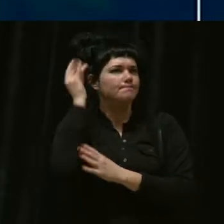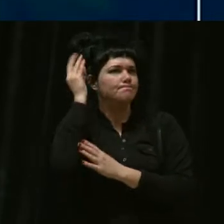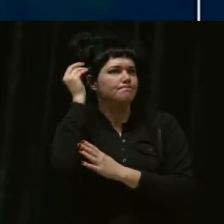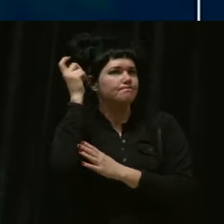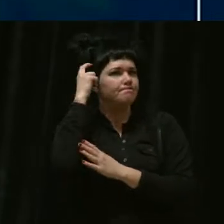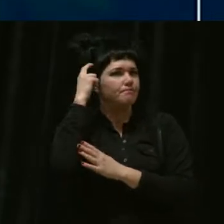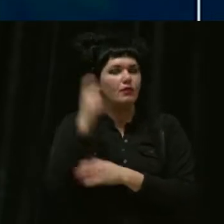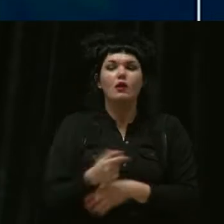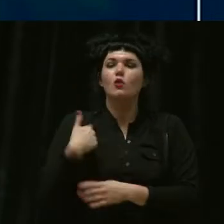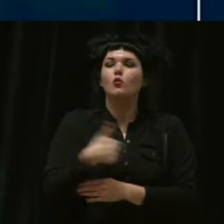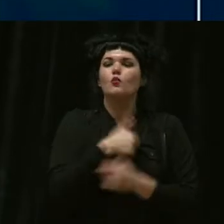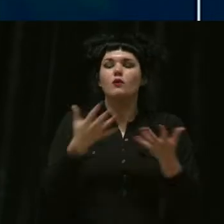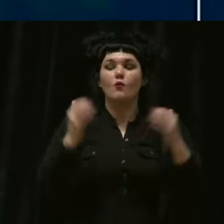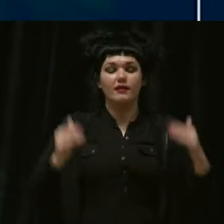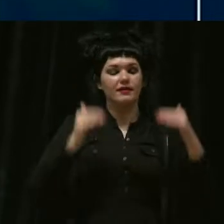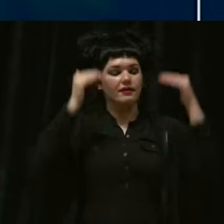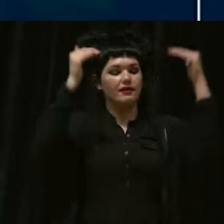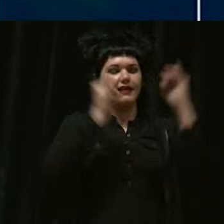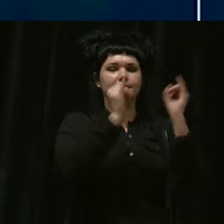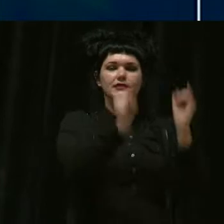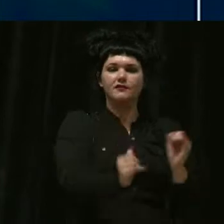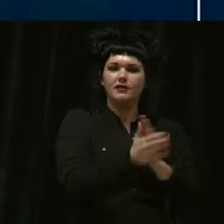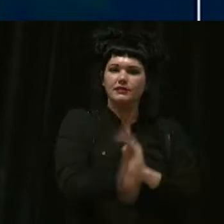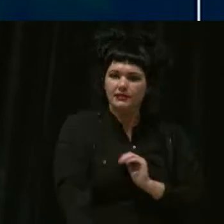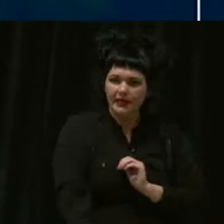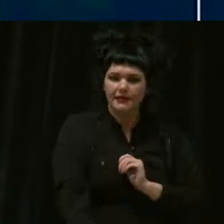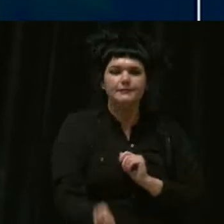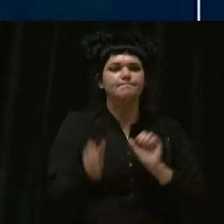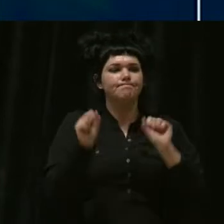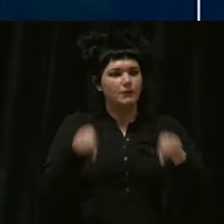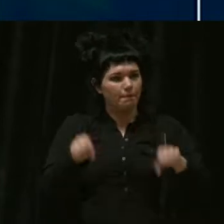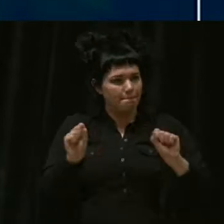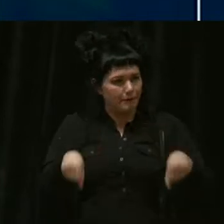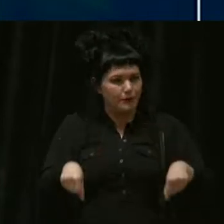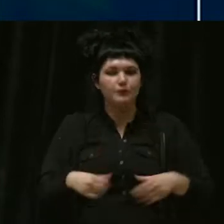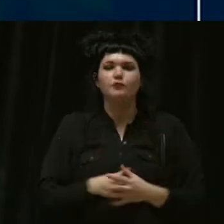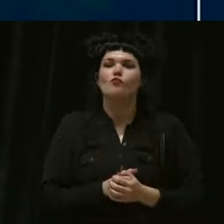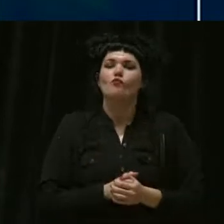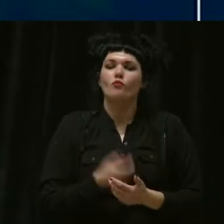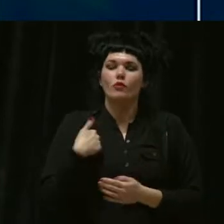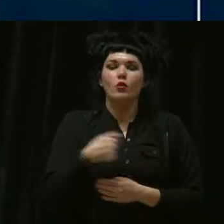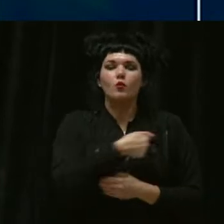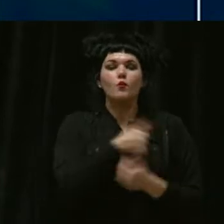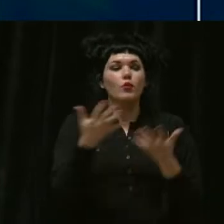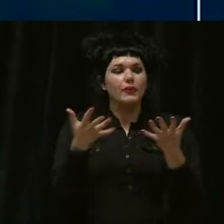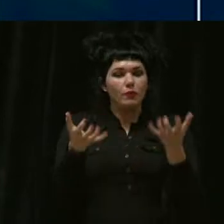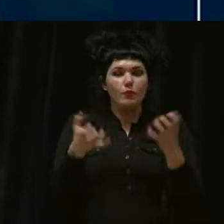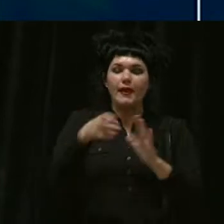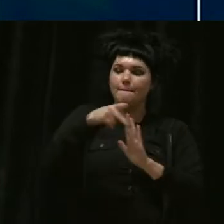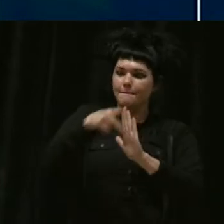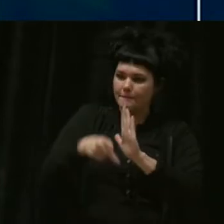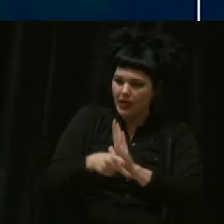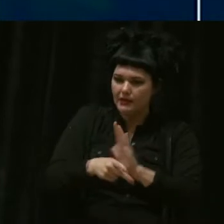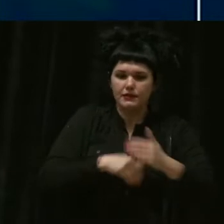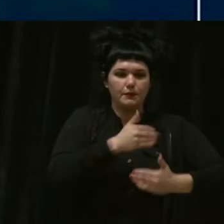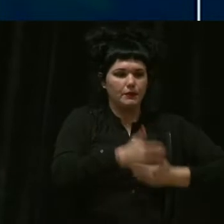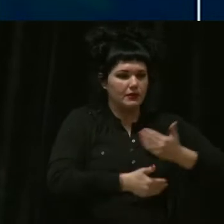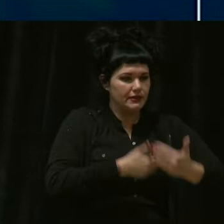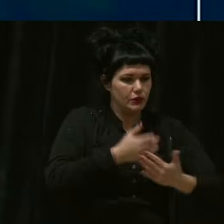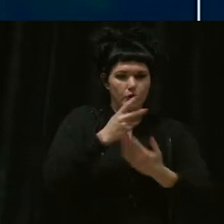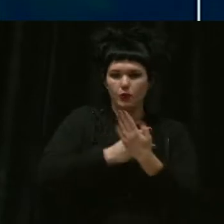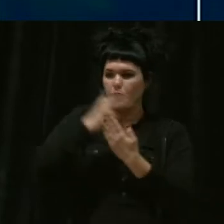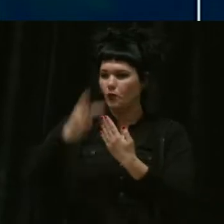to enhance individual skills and capacities, align policies, procedures, and